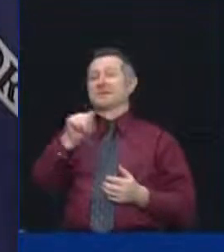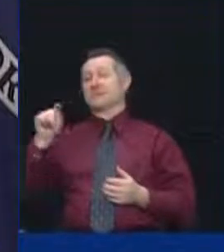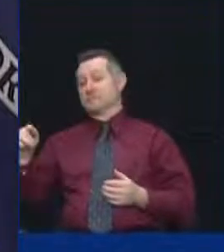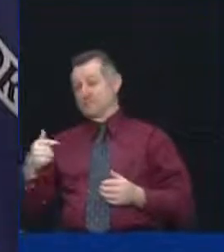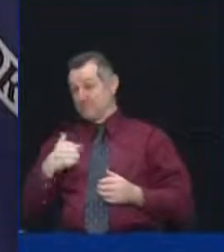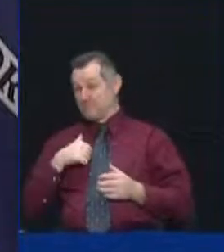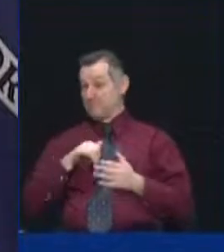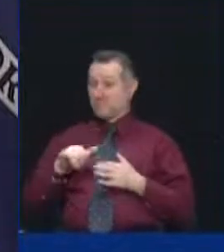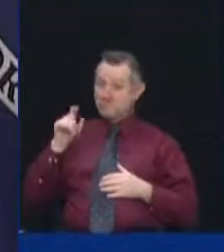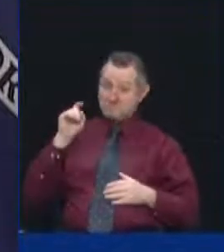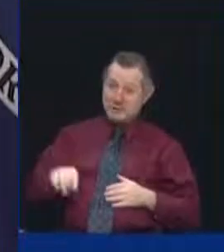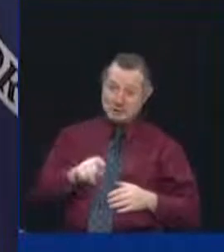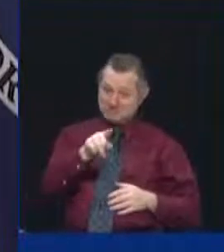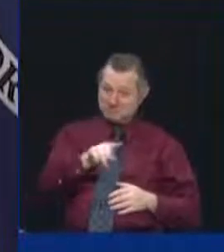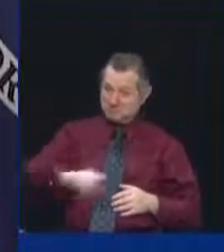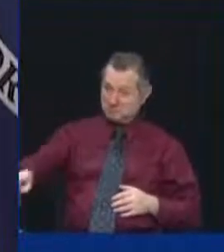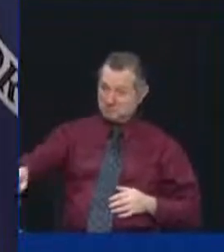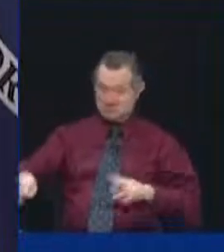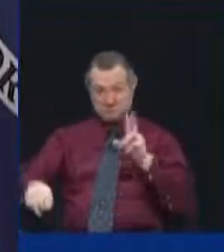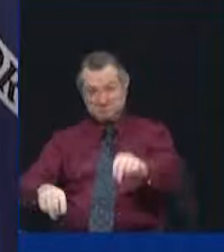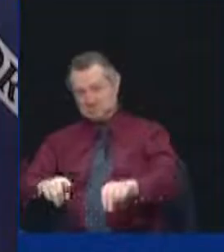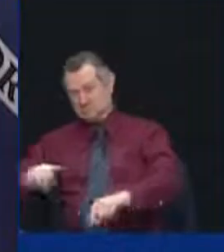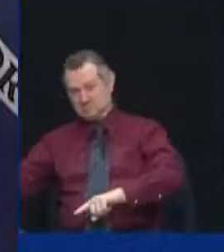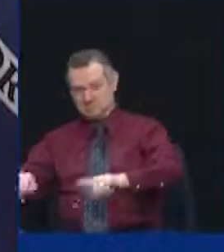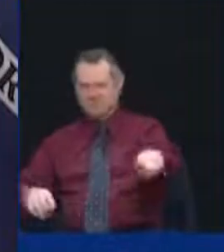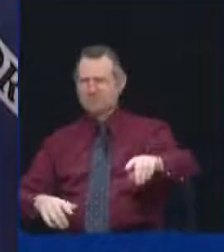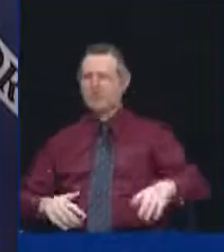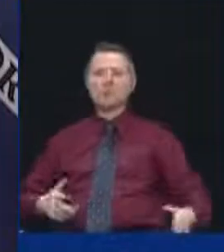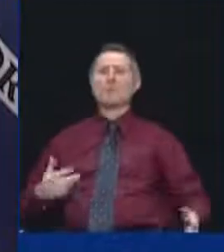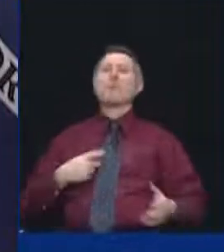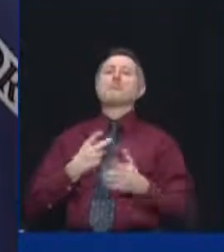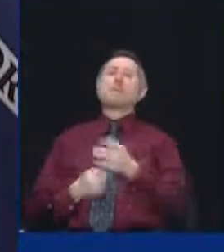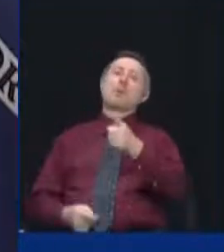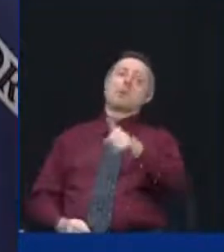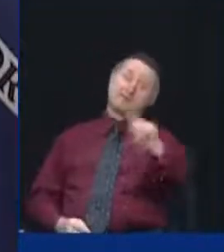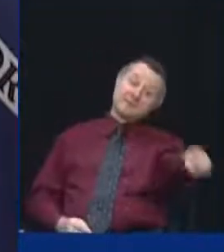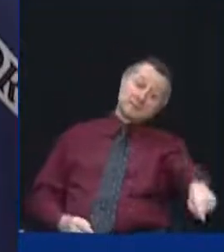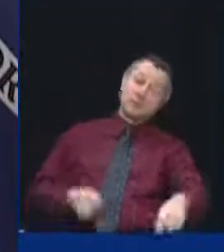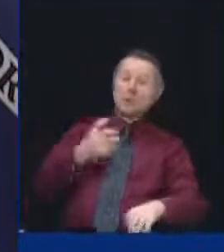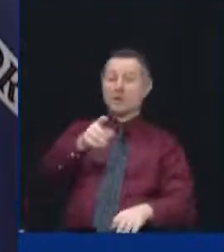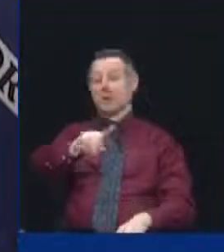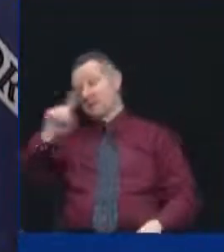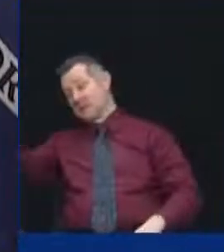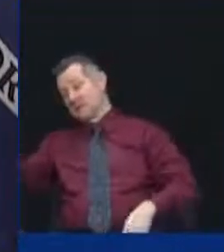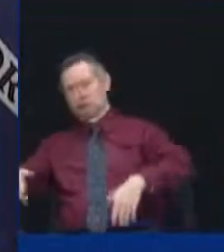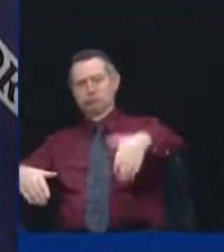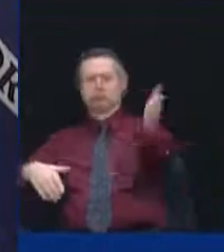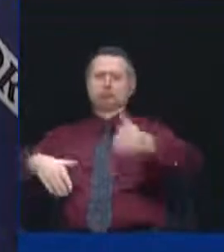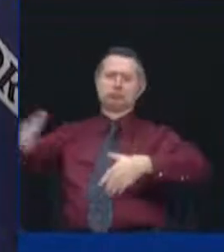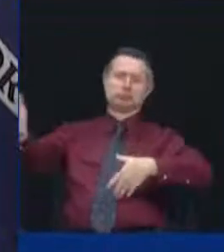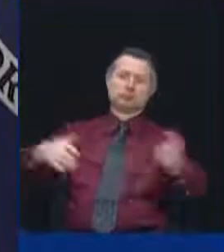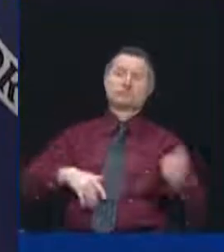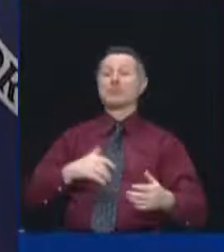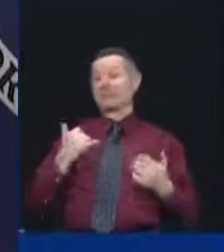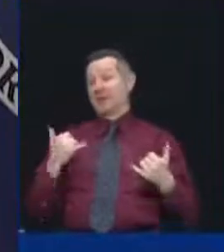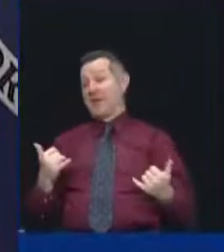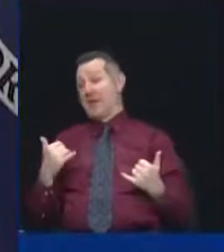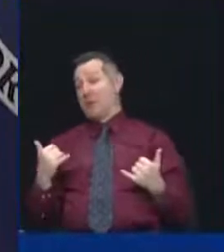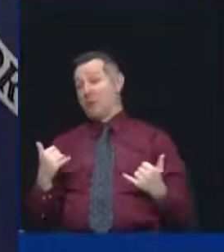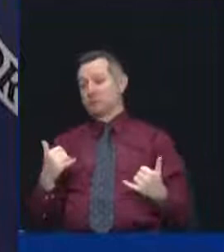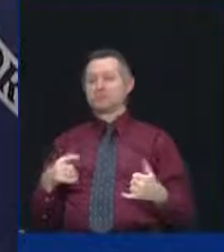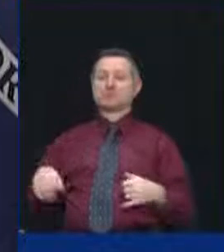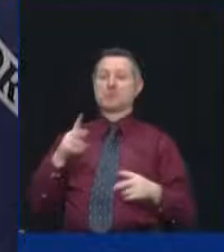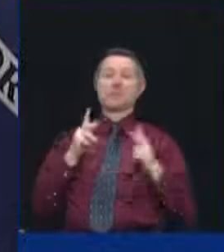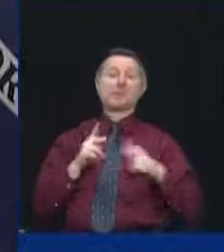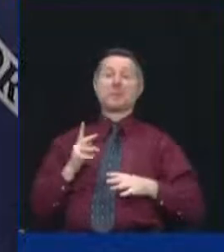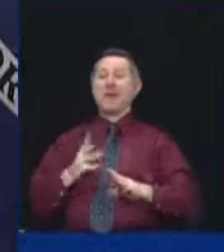or. We are always doing both. And in terms of, well, you have less demand, why